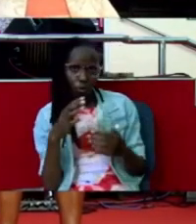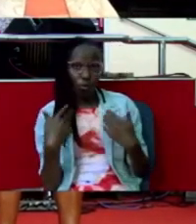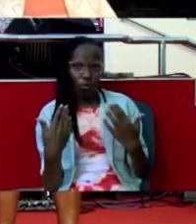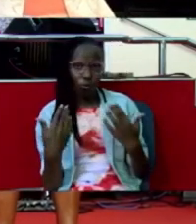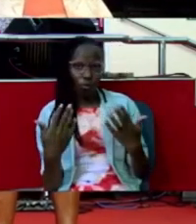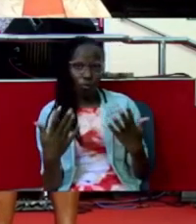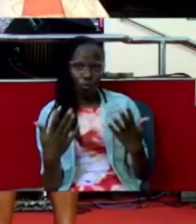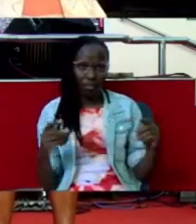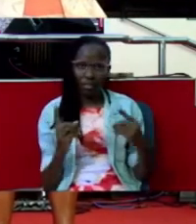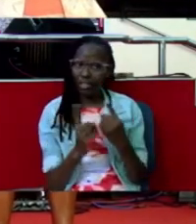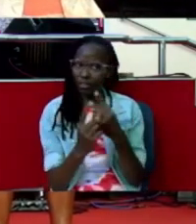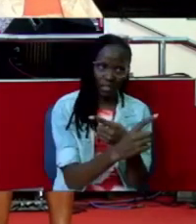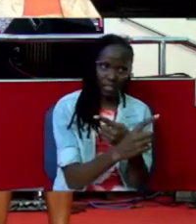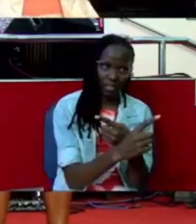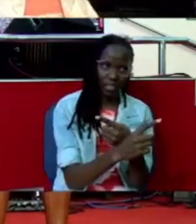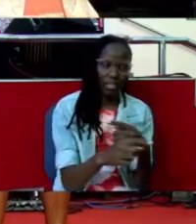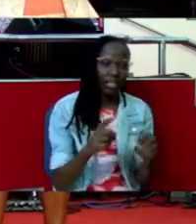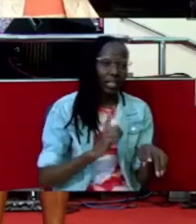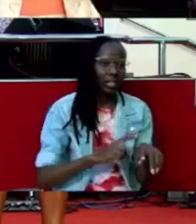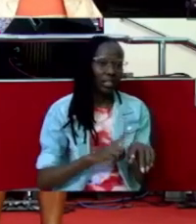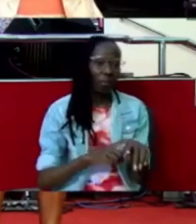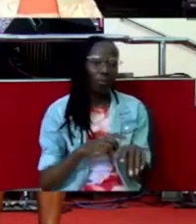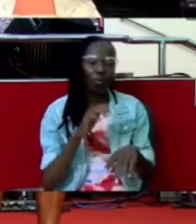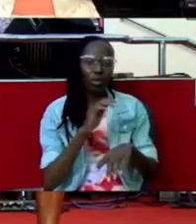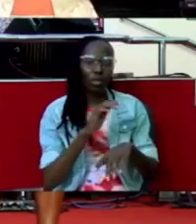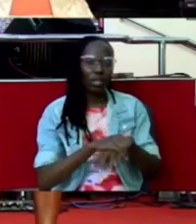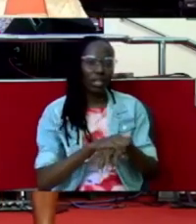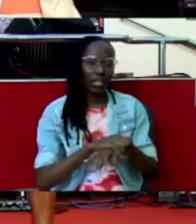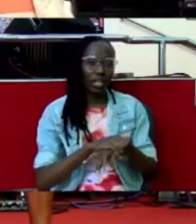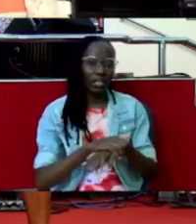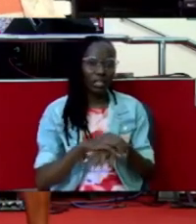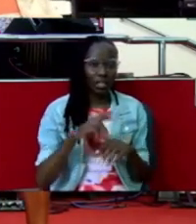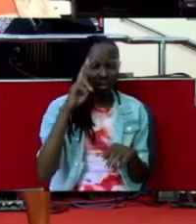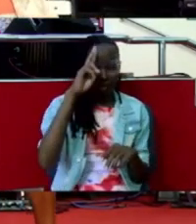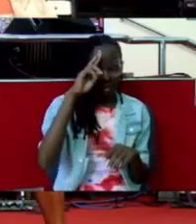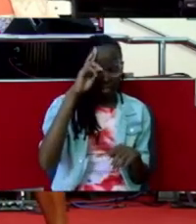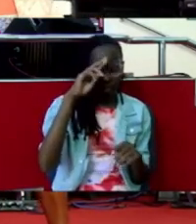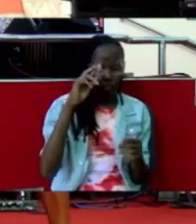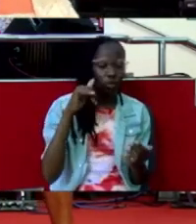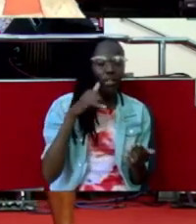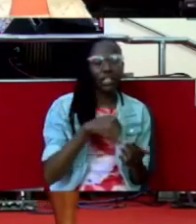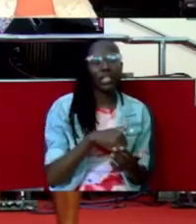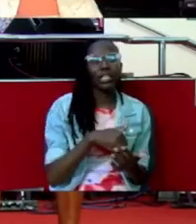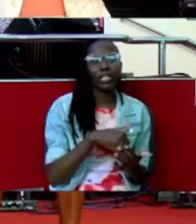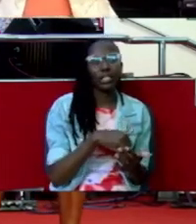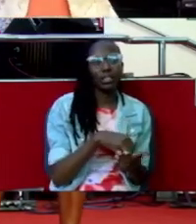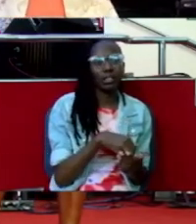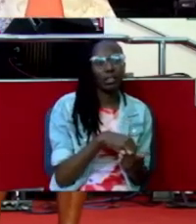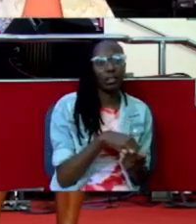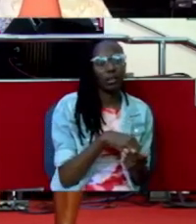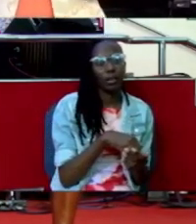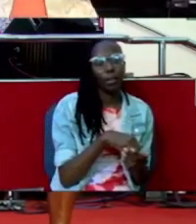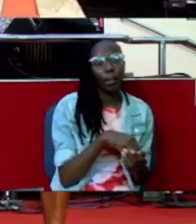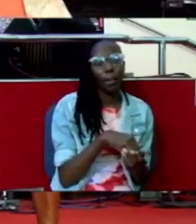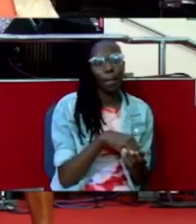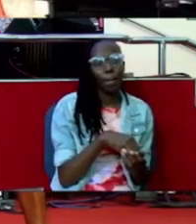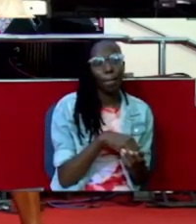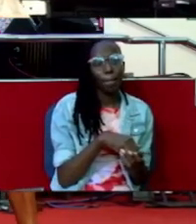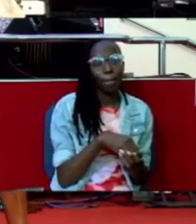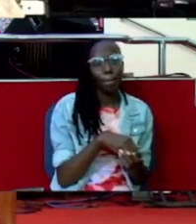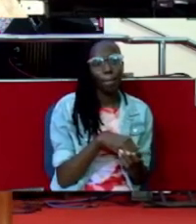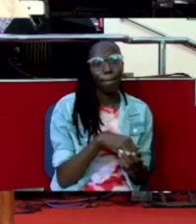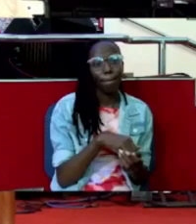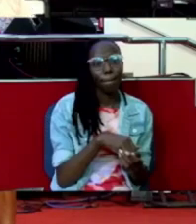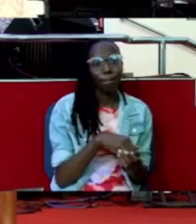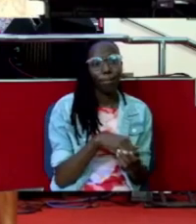it. Tunaangalia mambo kitofauti tunapoona kuna kitu ambacho tunaweza shughulikia pale ndani. At